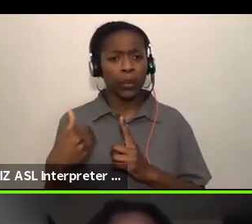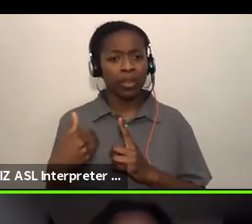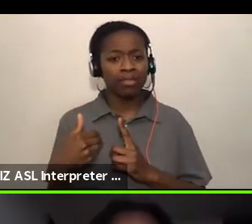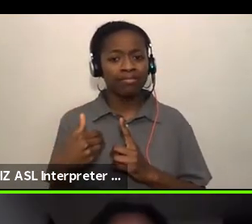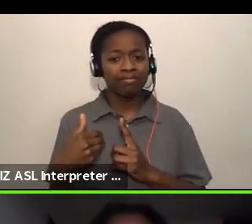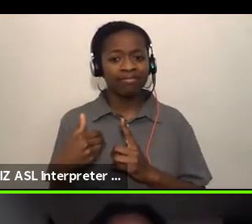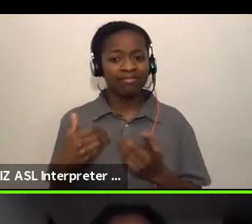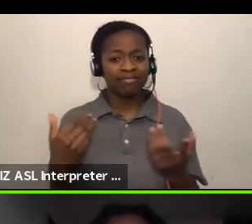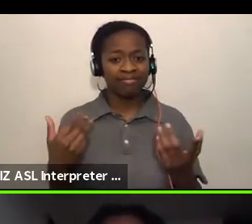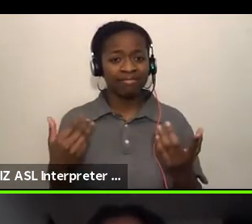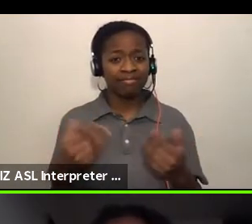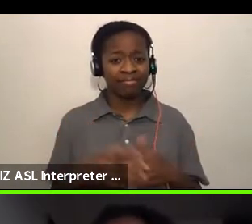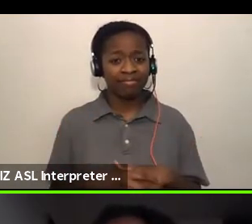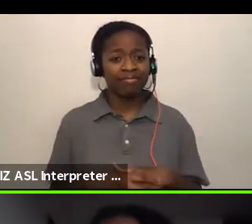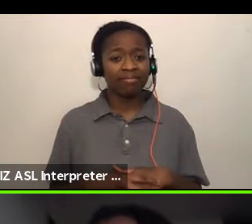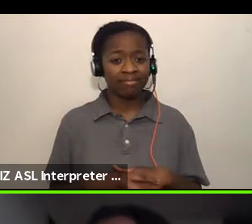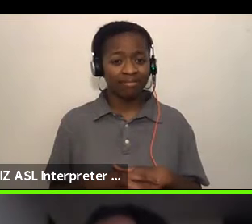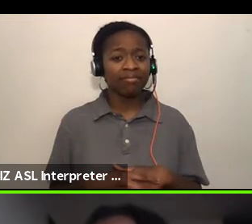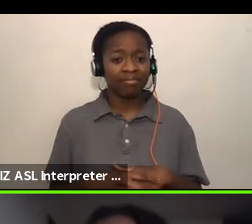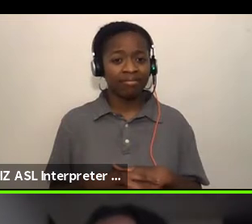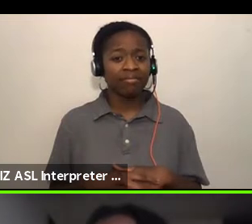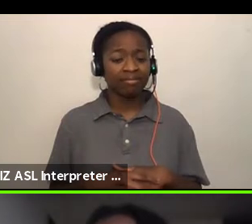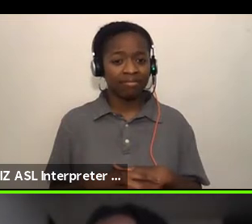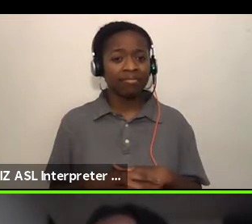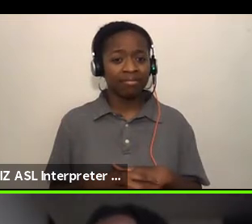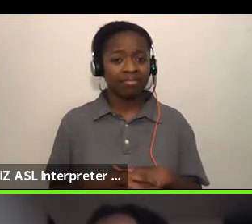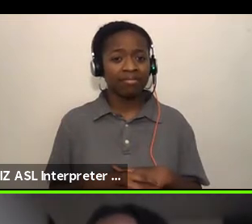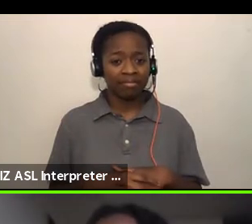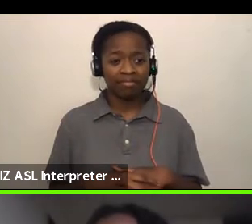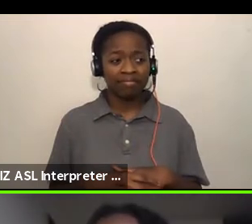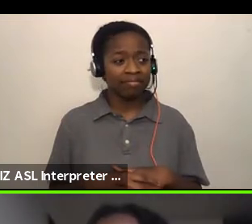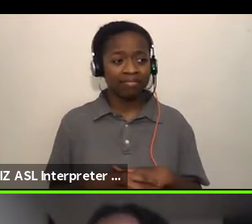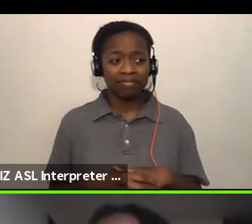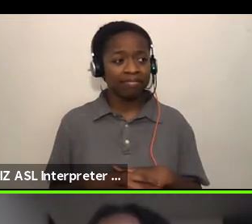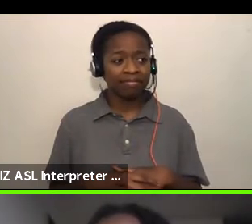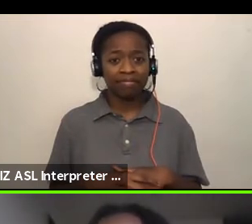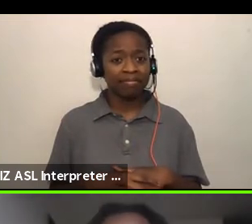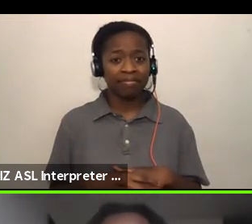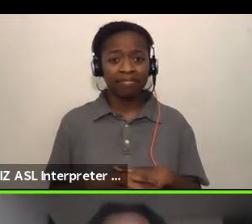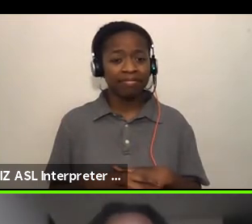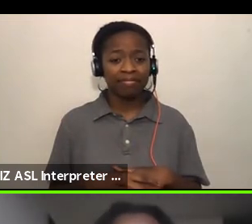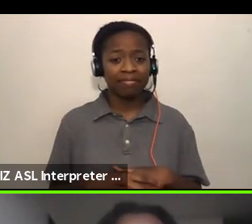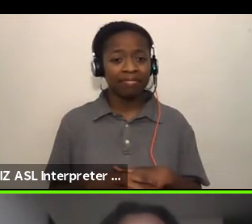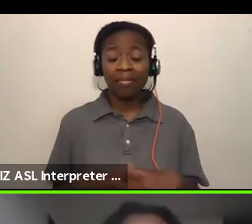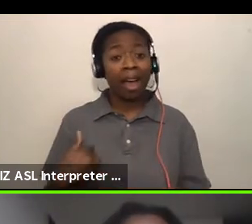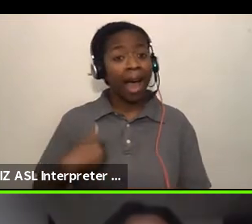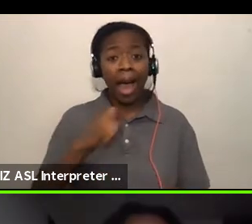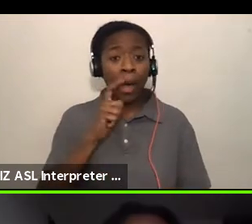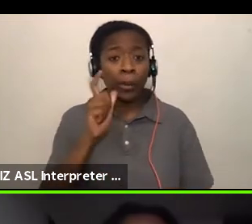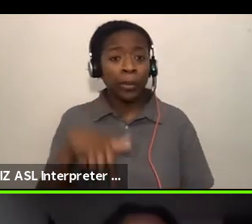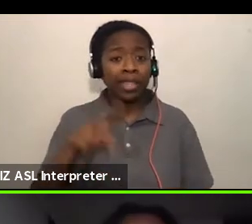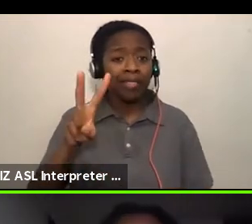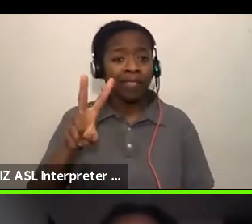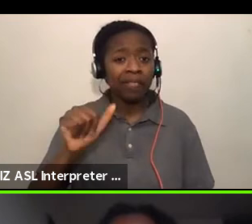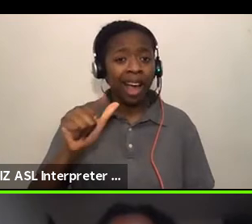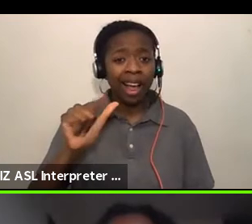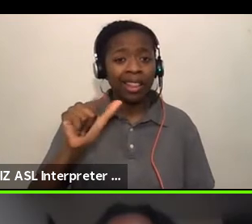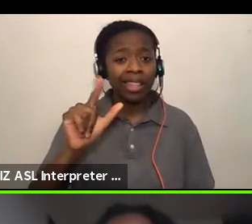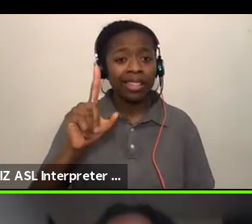validation of large theaters are something that I don't need,